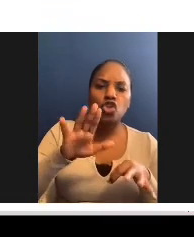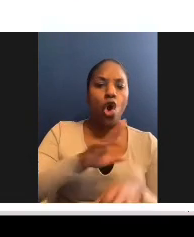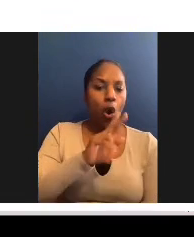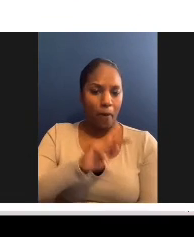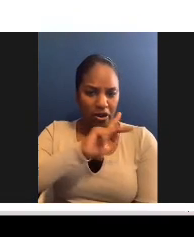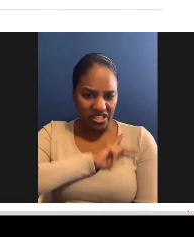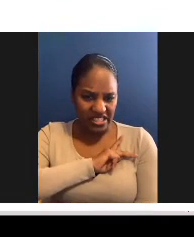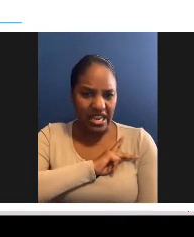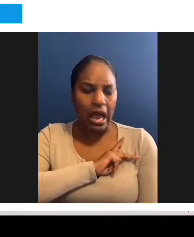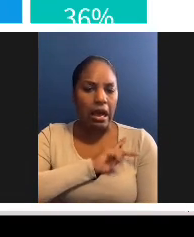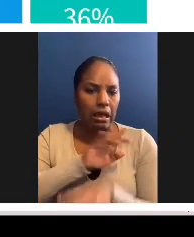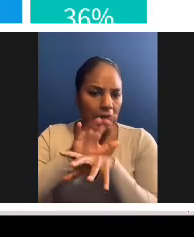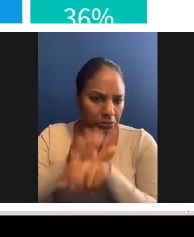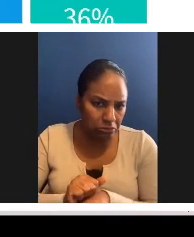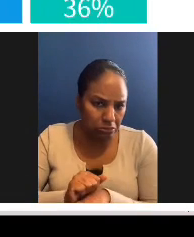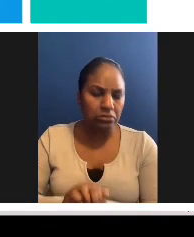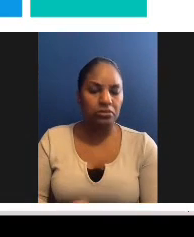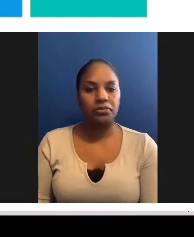blend is.